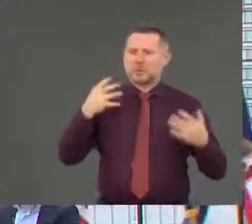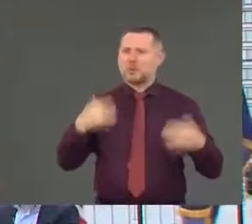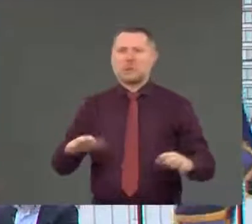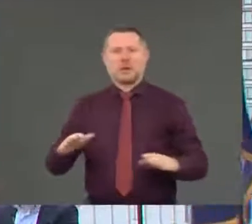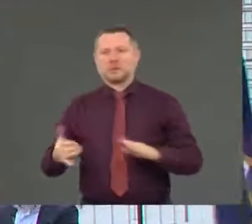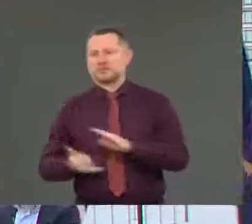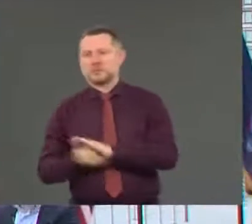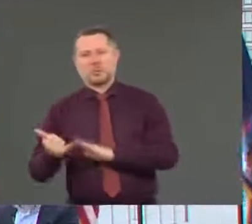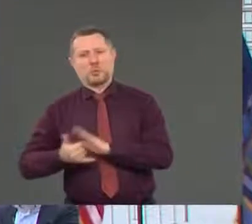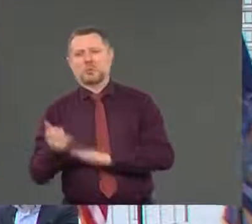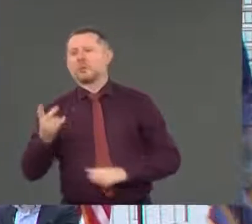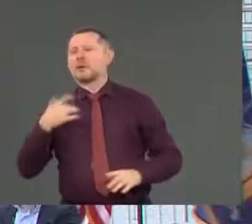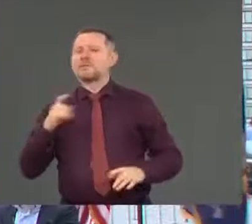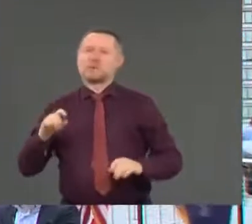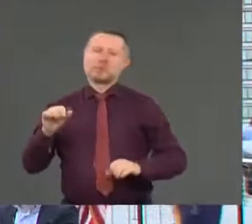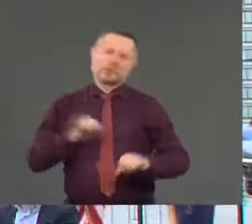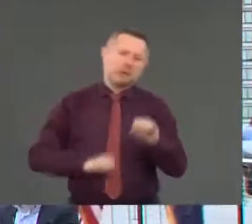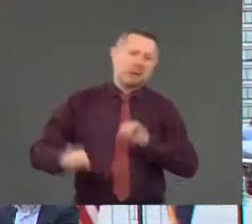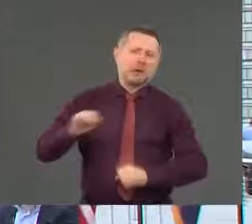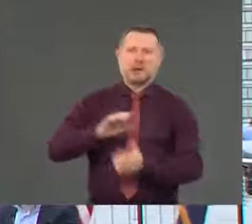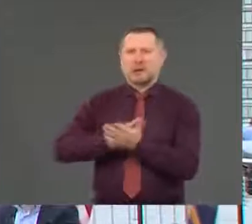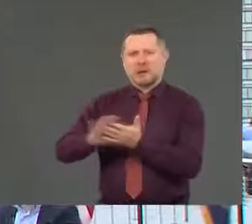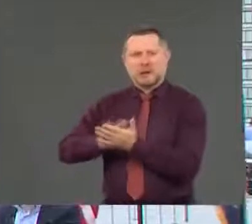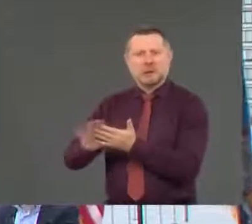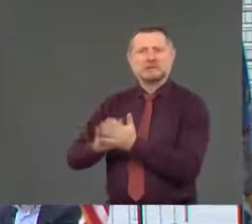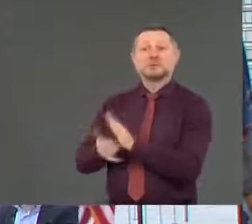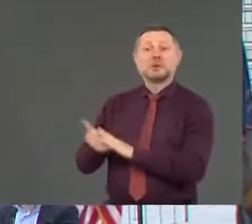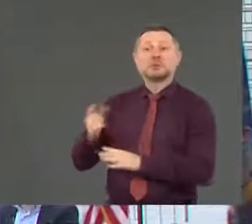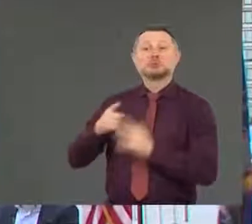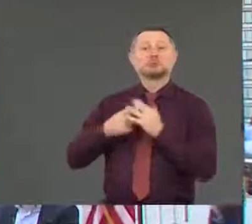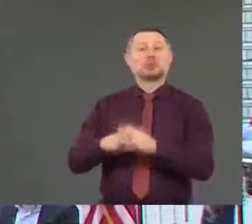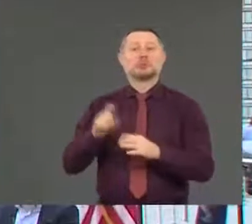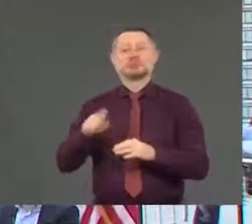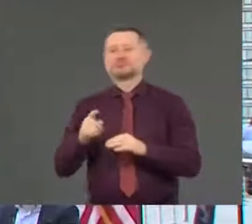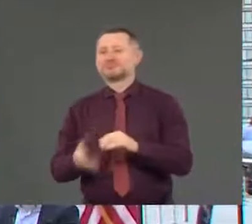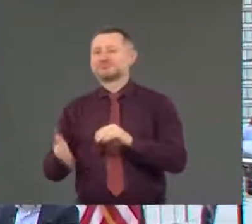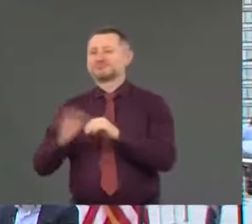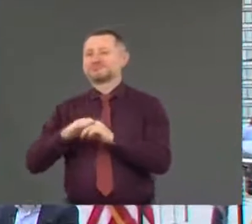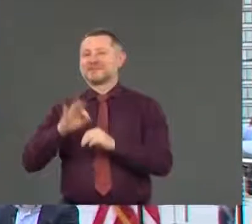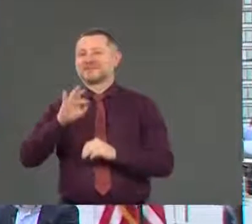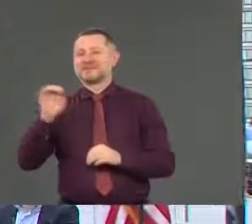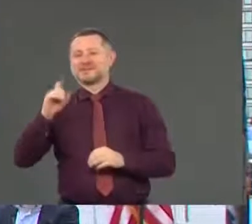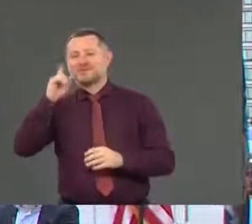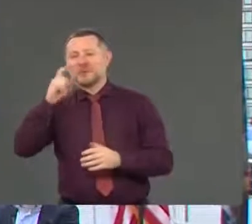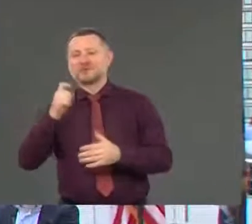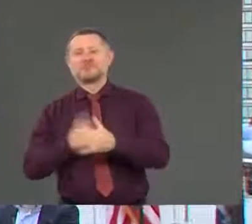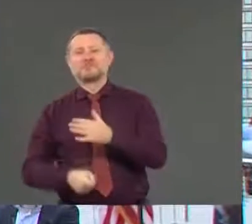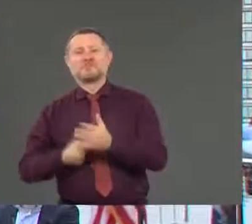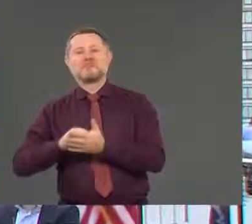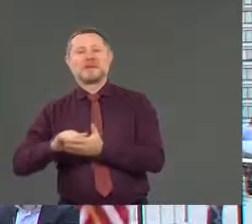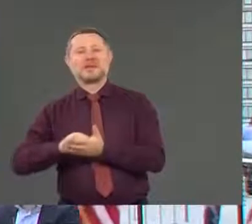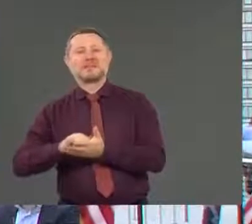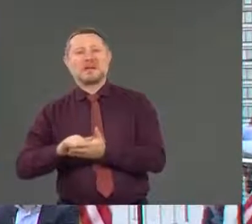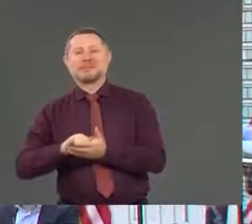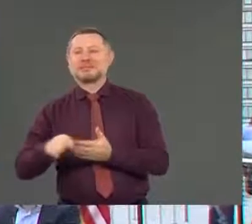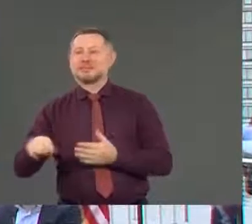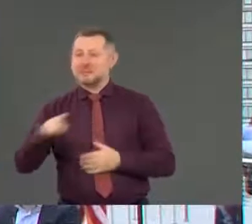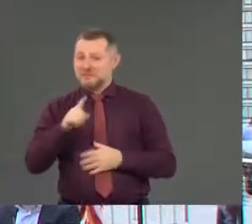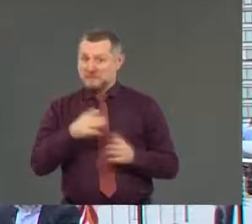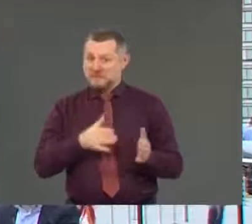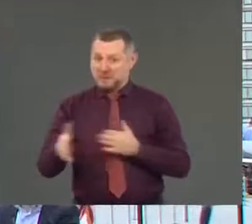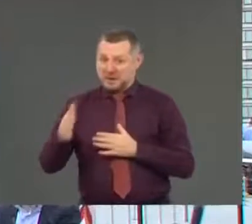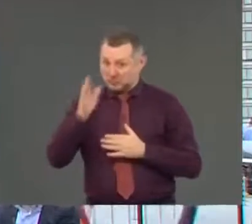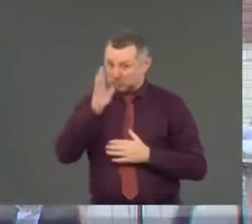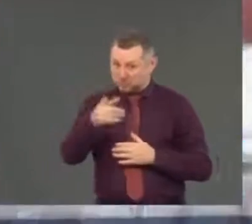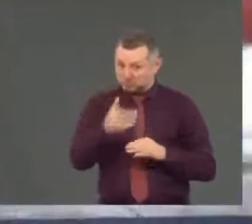disinfecting. Congestion pricing was supposed to start up in January. I wanted to see if that is still at all on track, if you still want that in